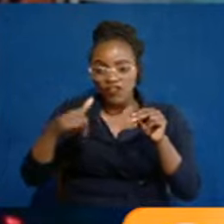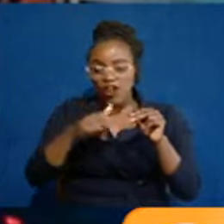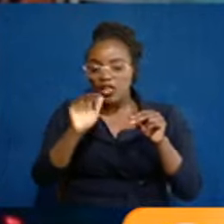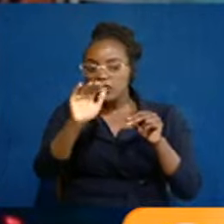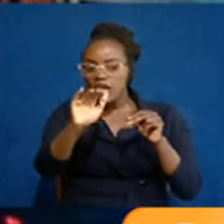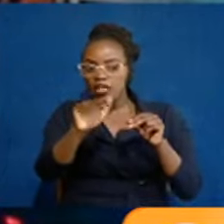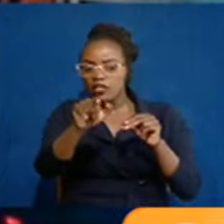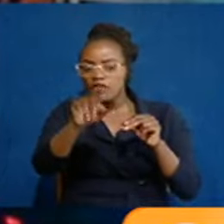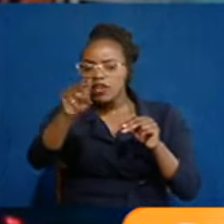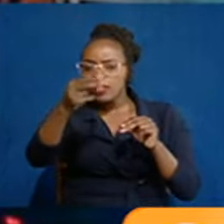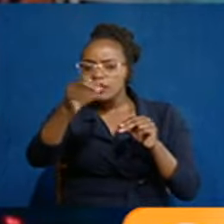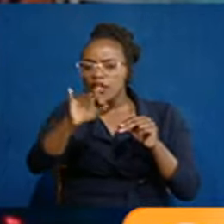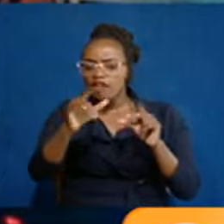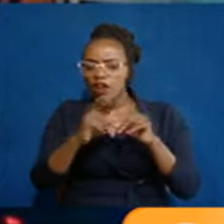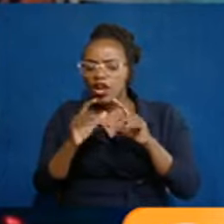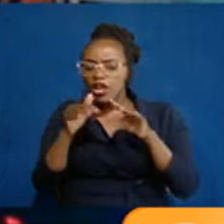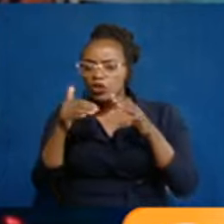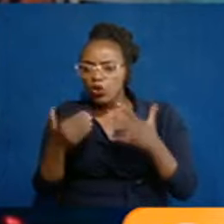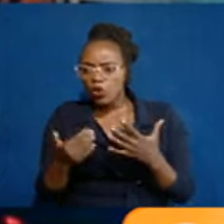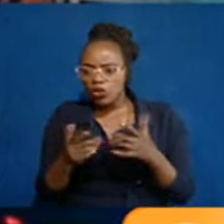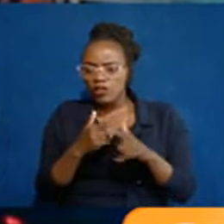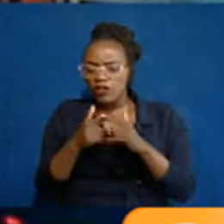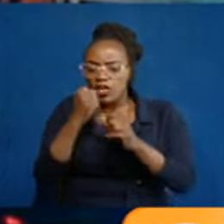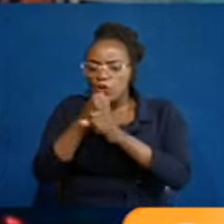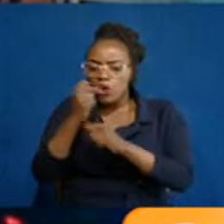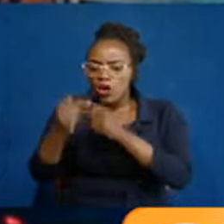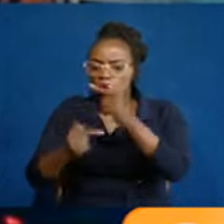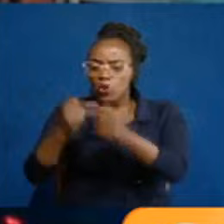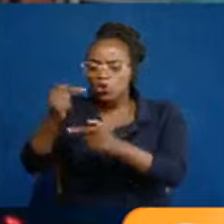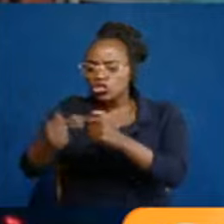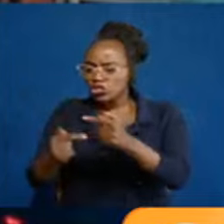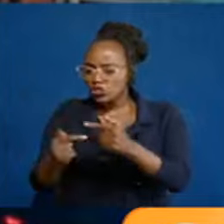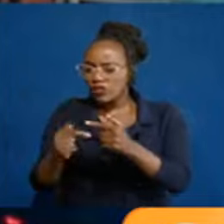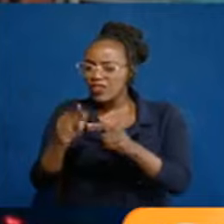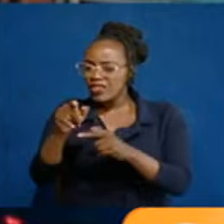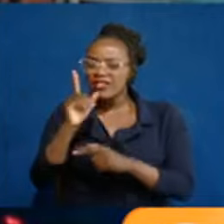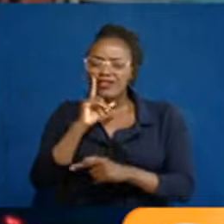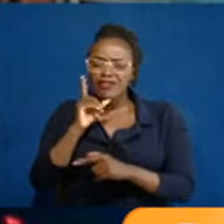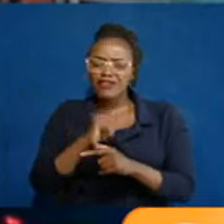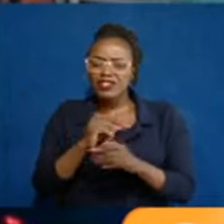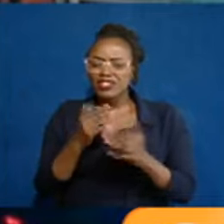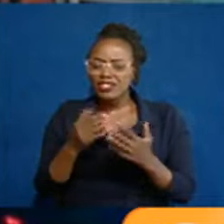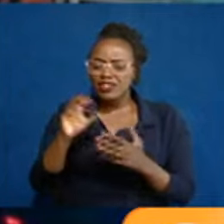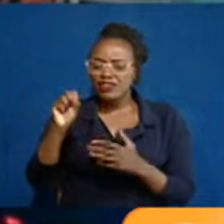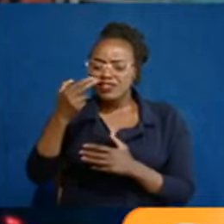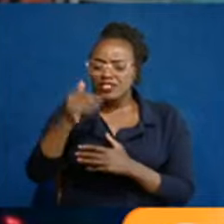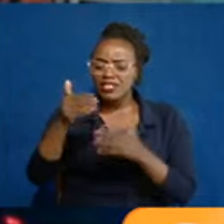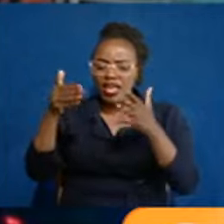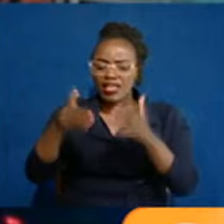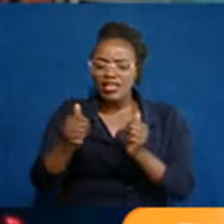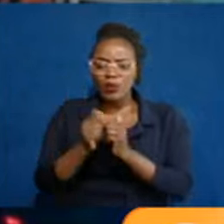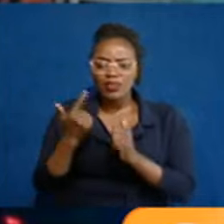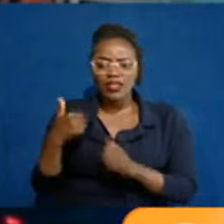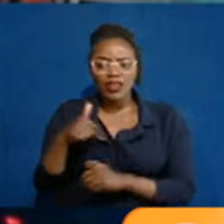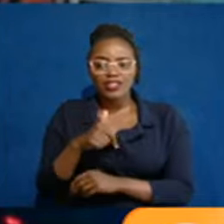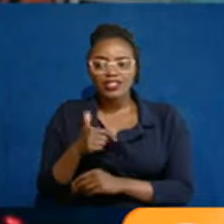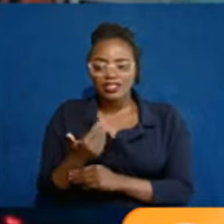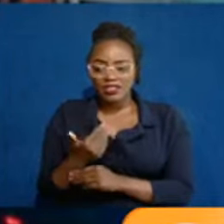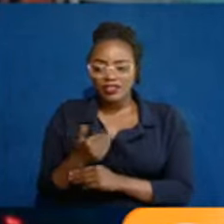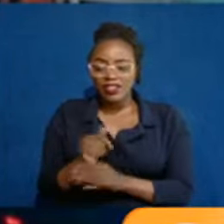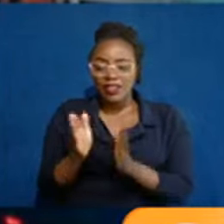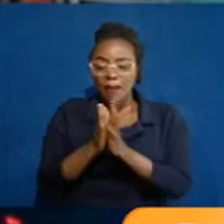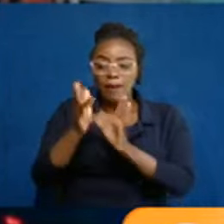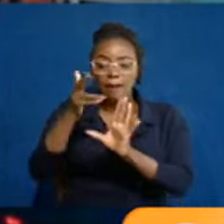your NHIF card or whether it is still working. That is done. SHA is here. This